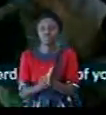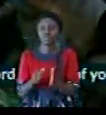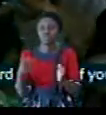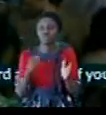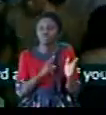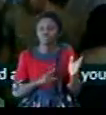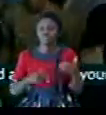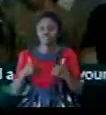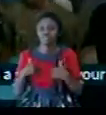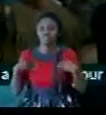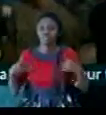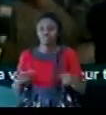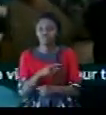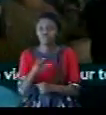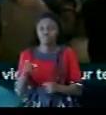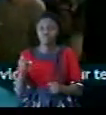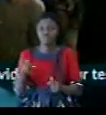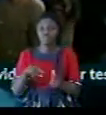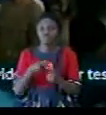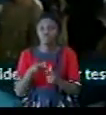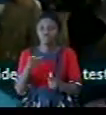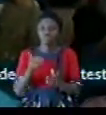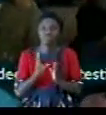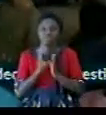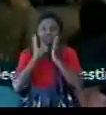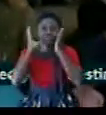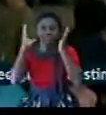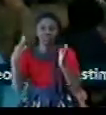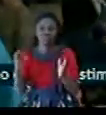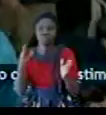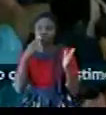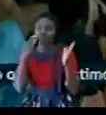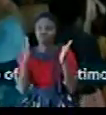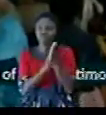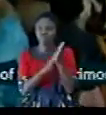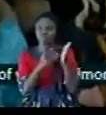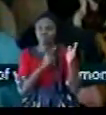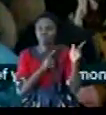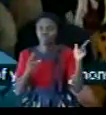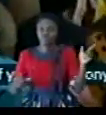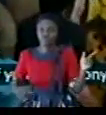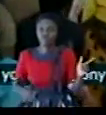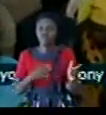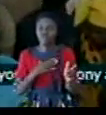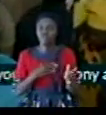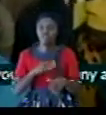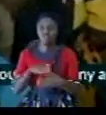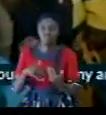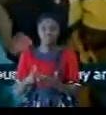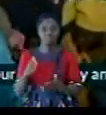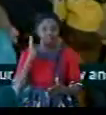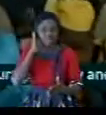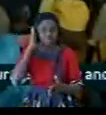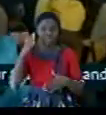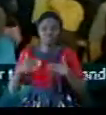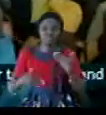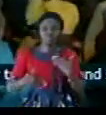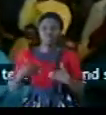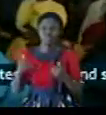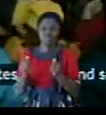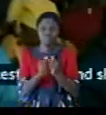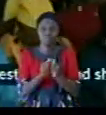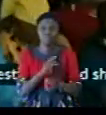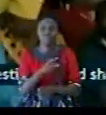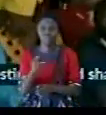you, you give a shout of praise the Lord, that we may all rejoice with you. Wherever you